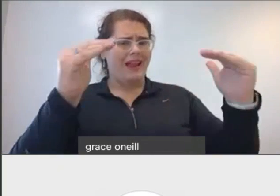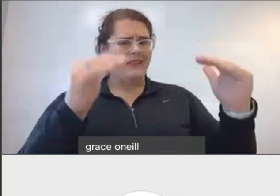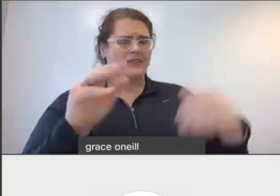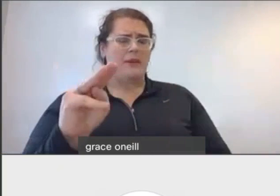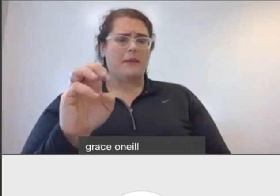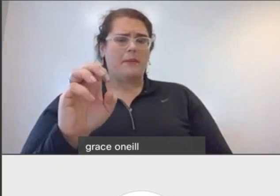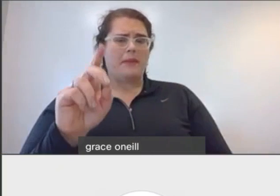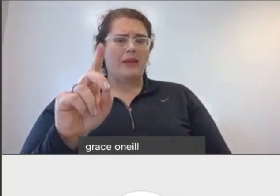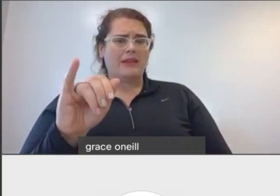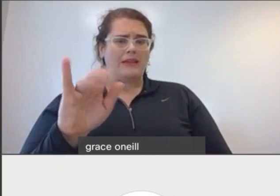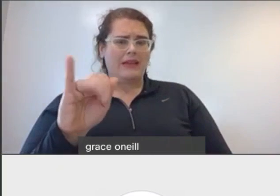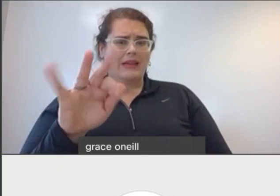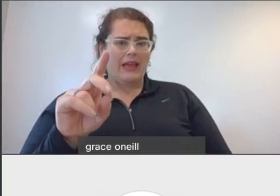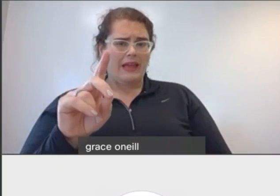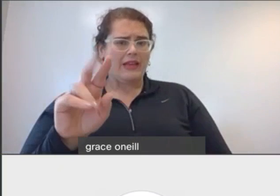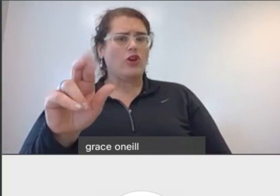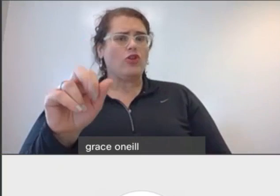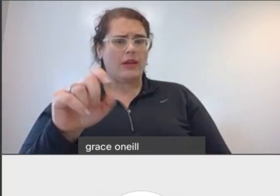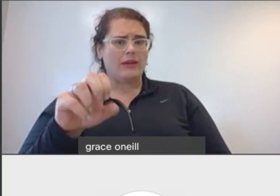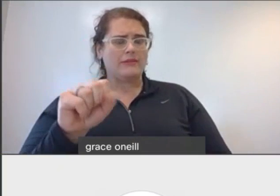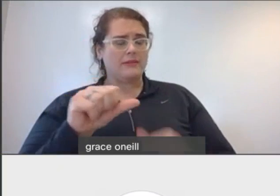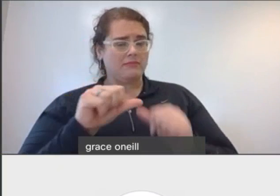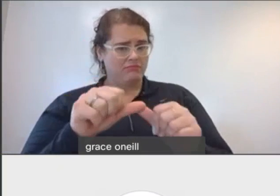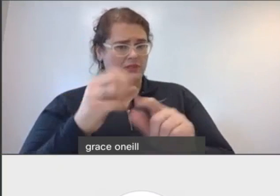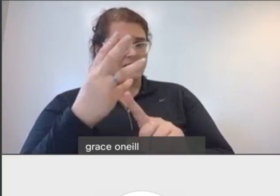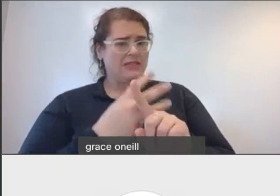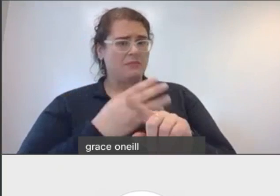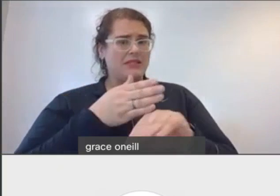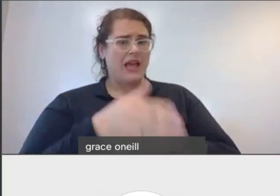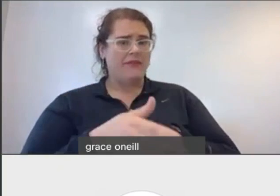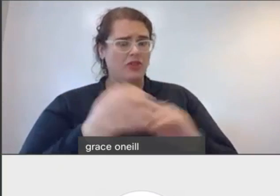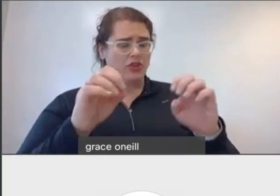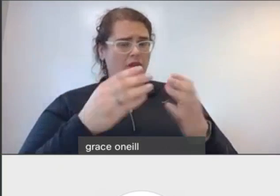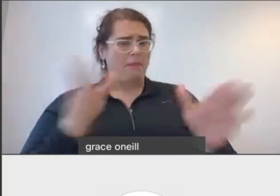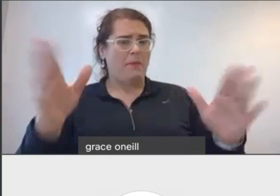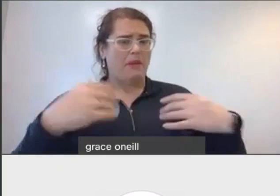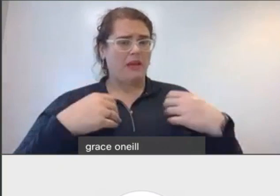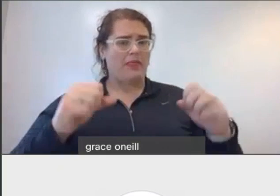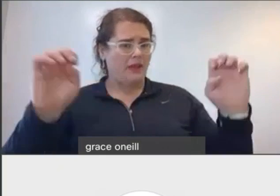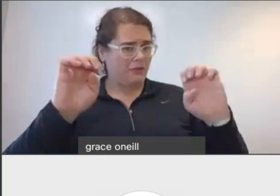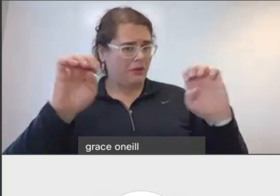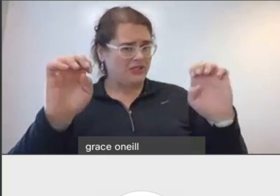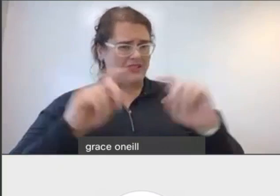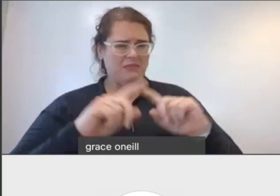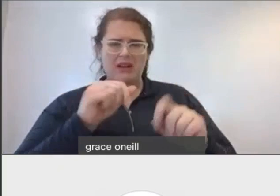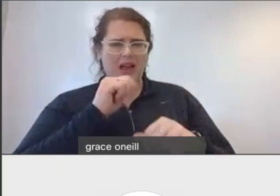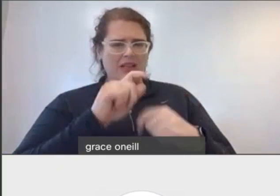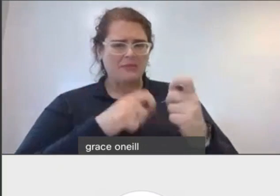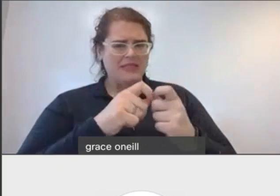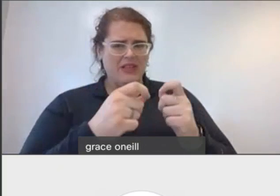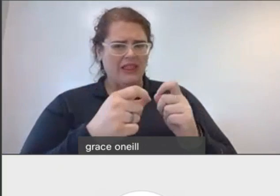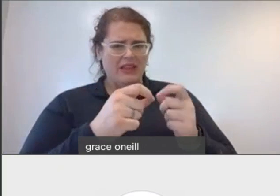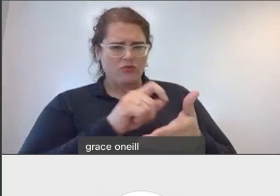6 months after the public health emergency. It says it isn't specifically written out. In fact, so the Appendix